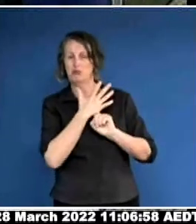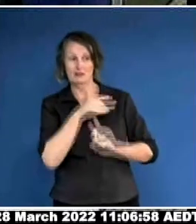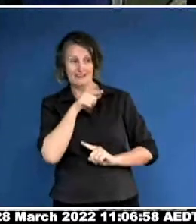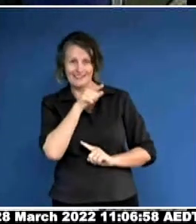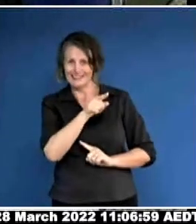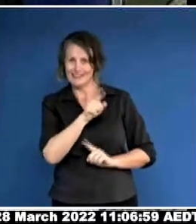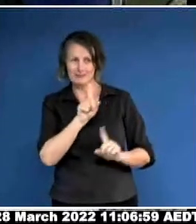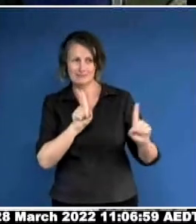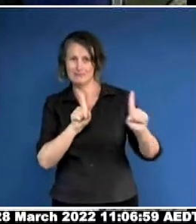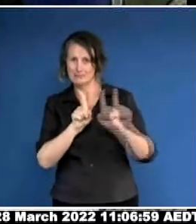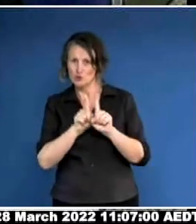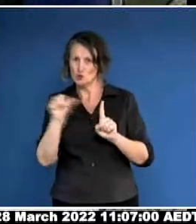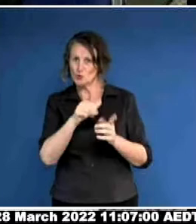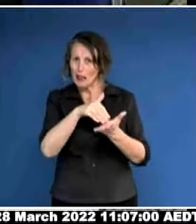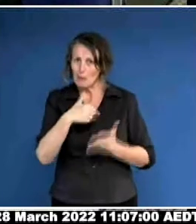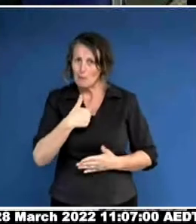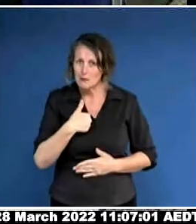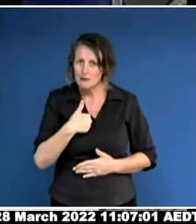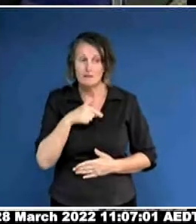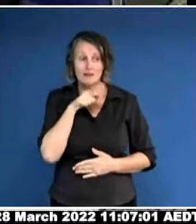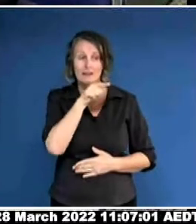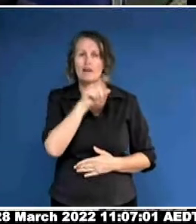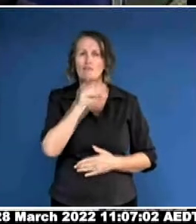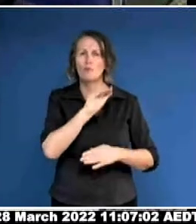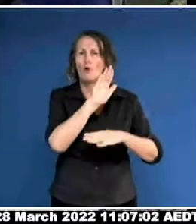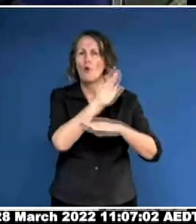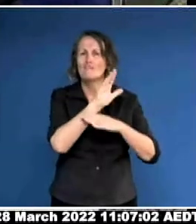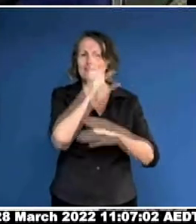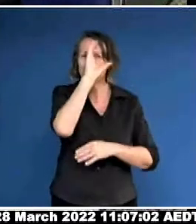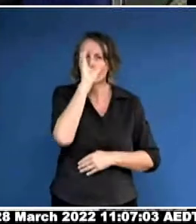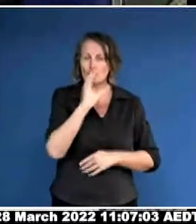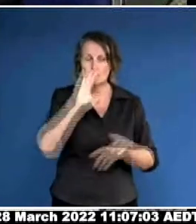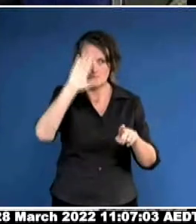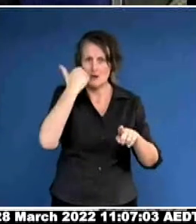country and had worked as a nurse.